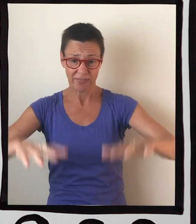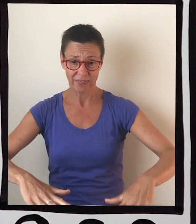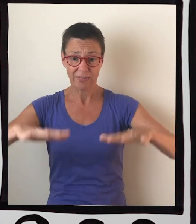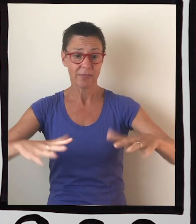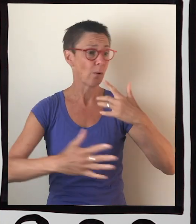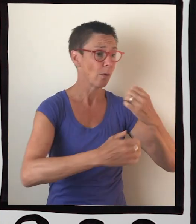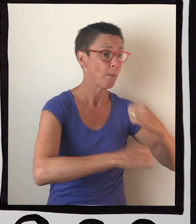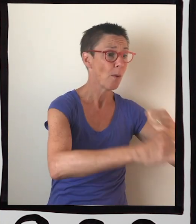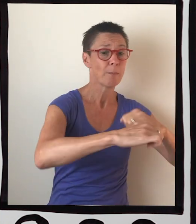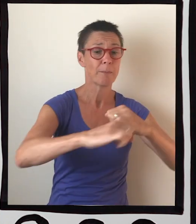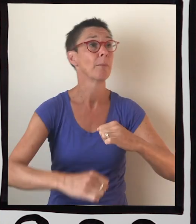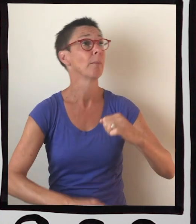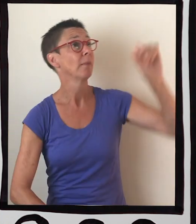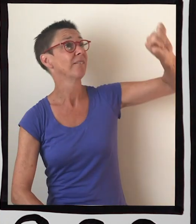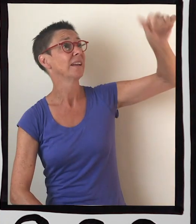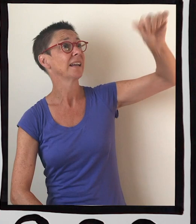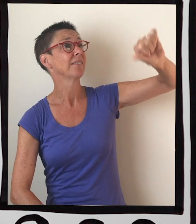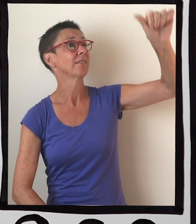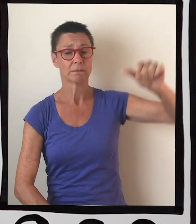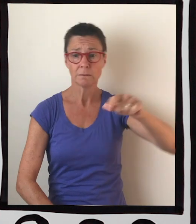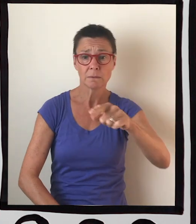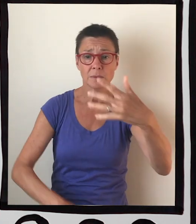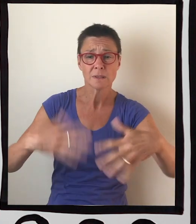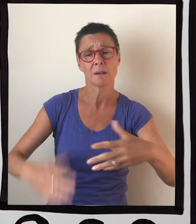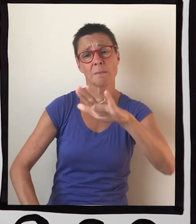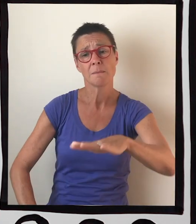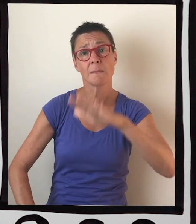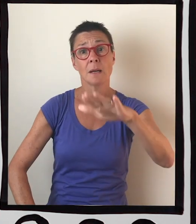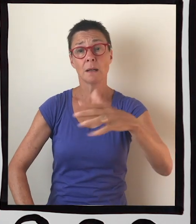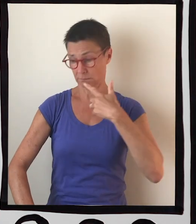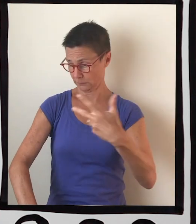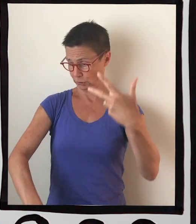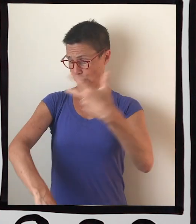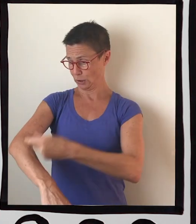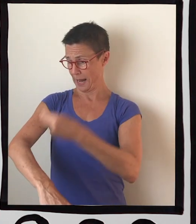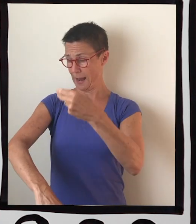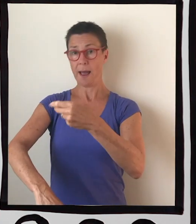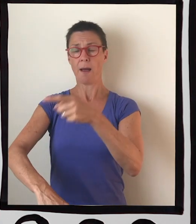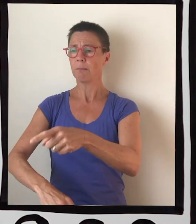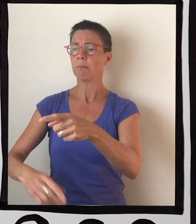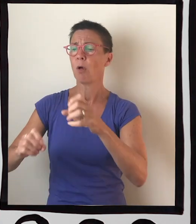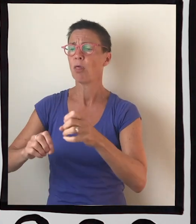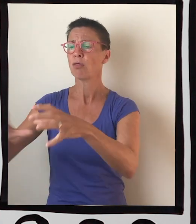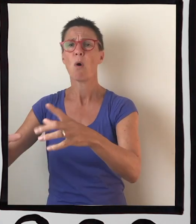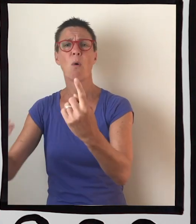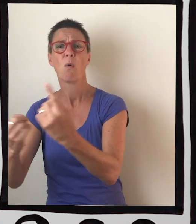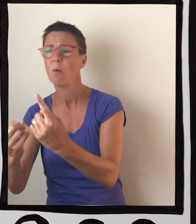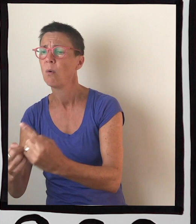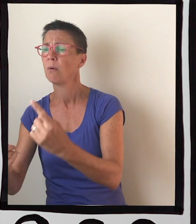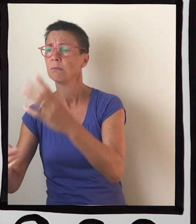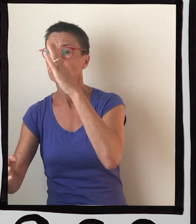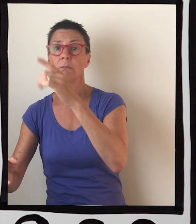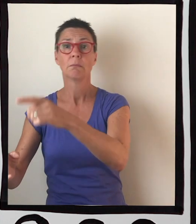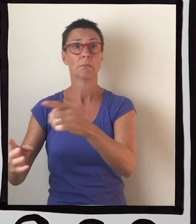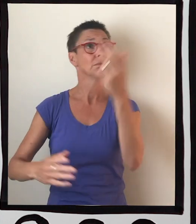the bath. Mop the floor. Flick the switch. Soothe the saw. Burn the swabs. Give us a jab. Throw